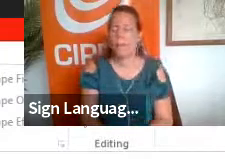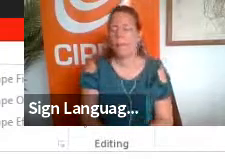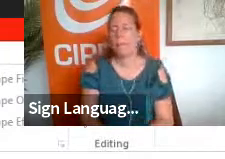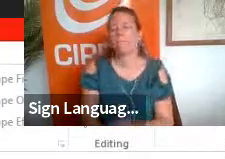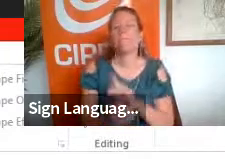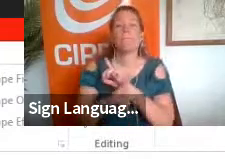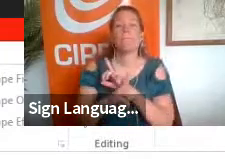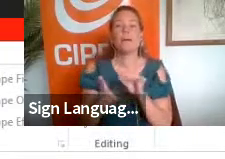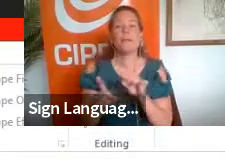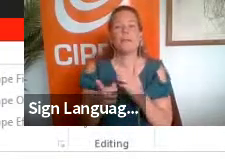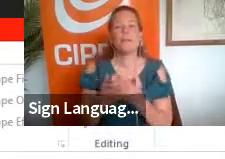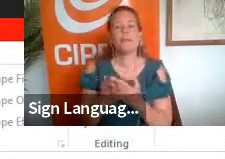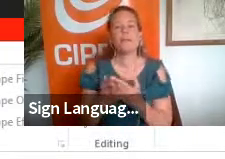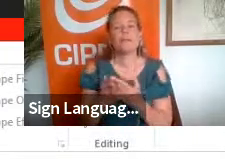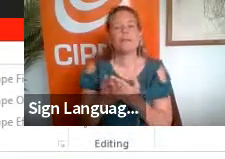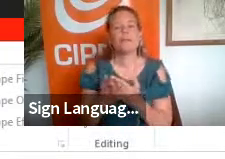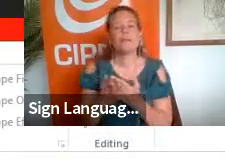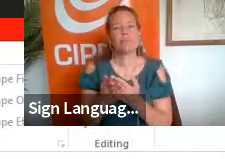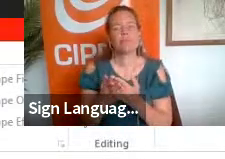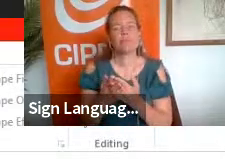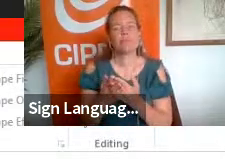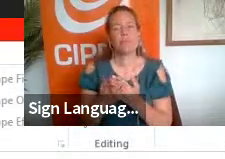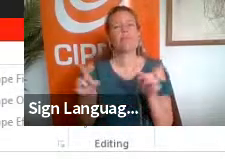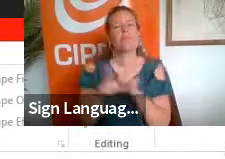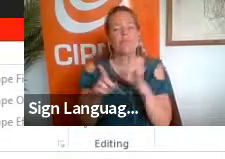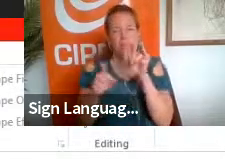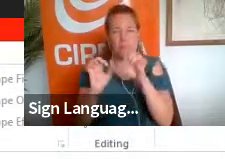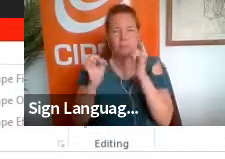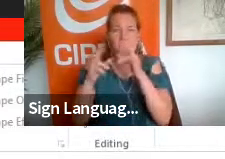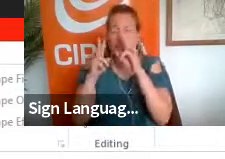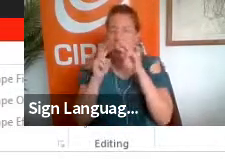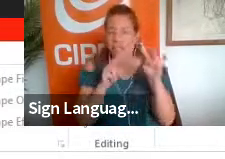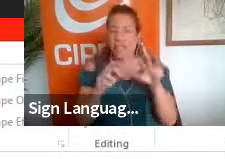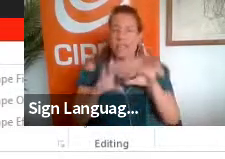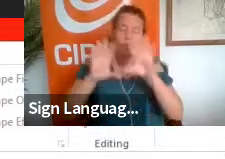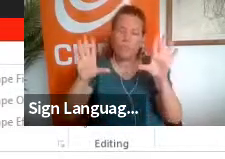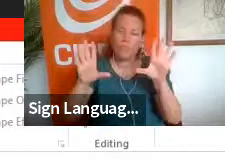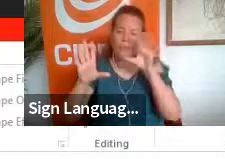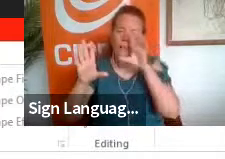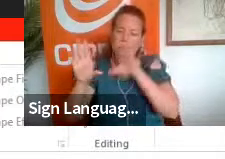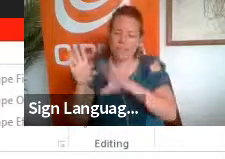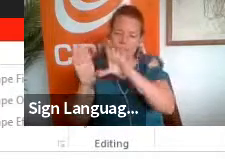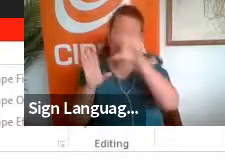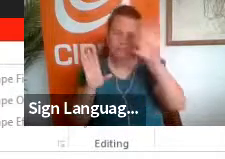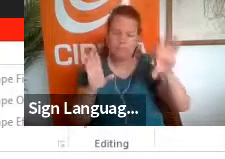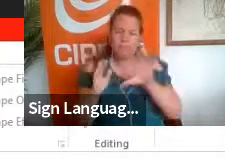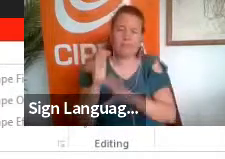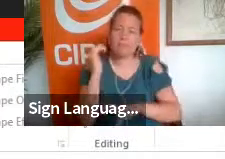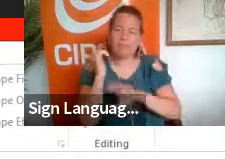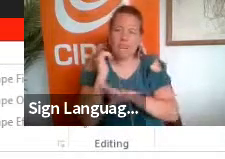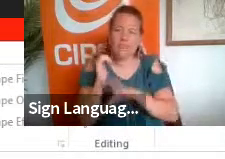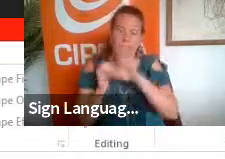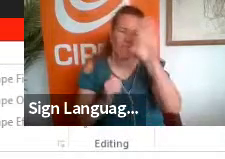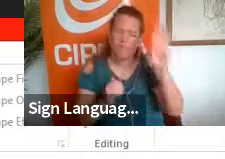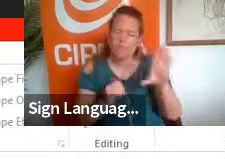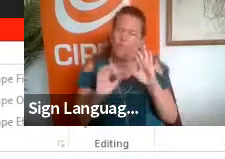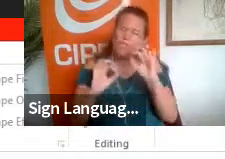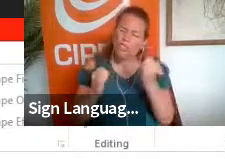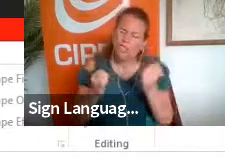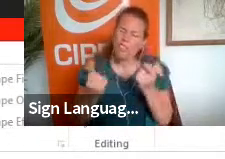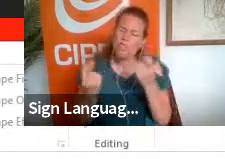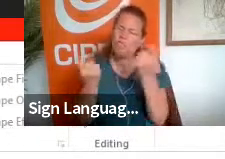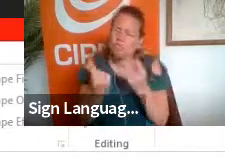But also the platform enables a viewer to see the common types of violations per country. So at the end of the day, able to paint a picture of,